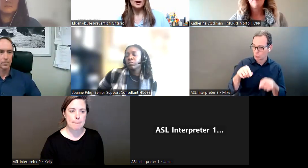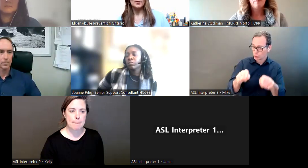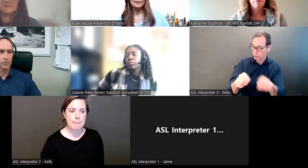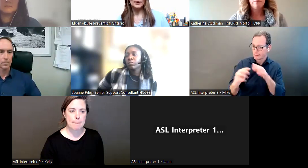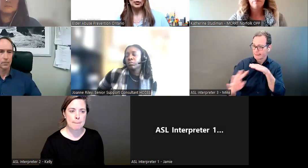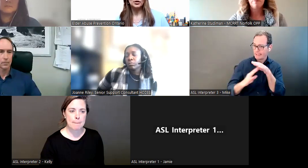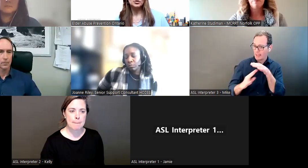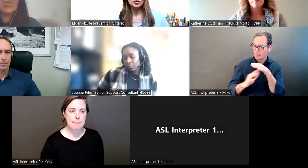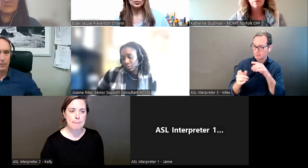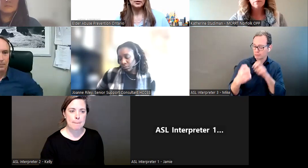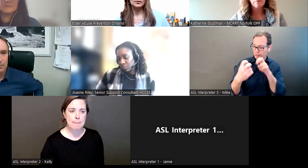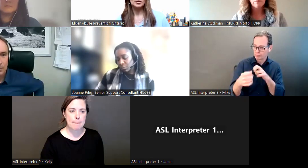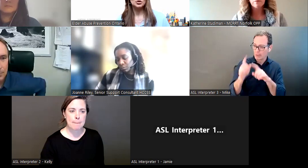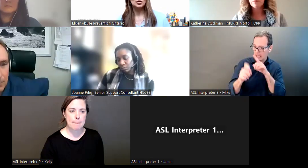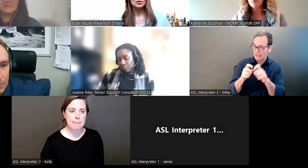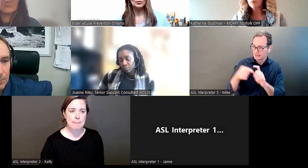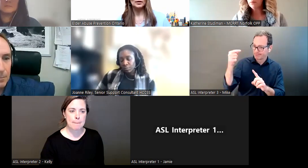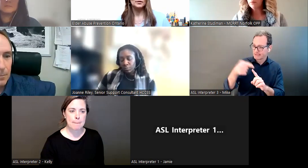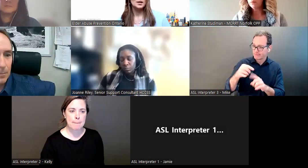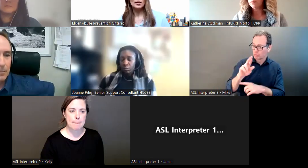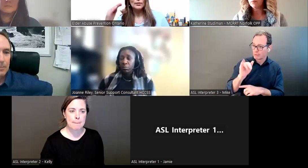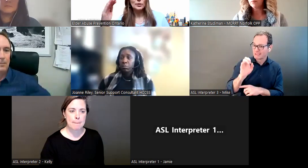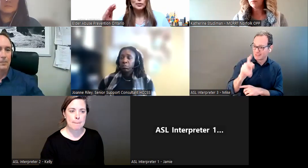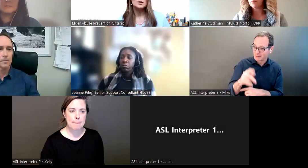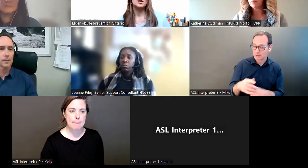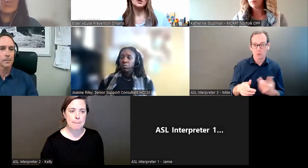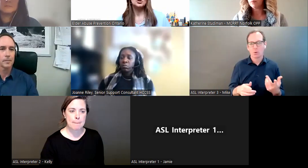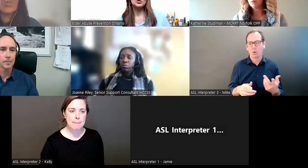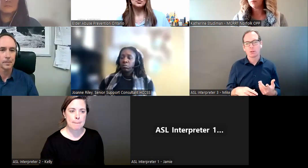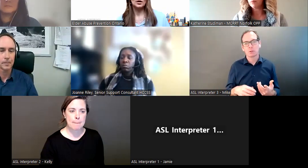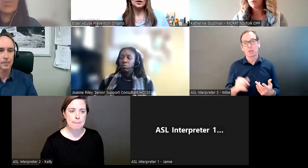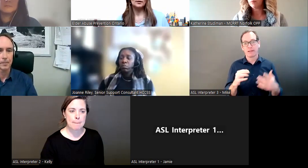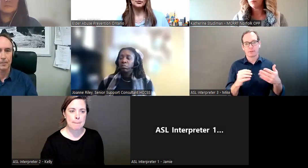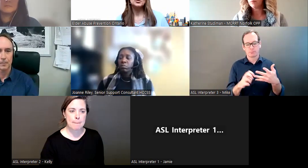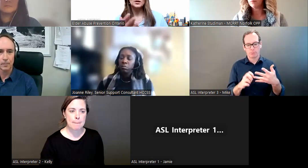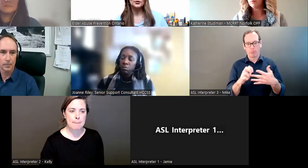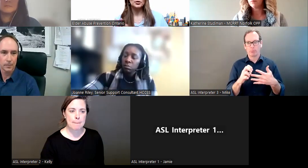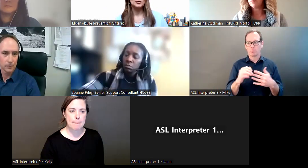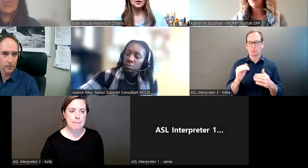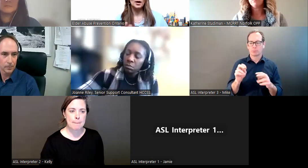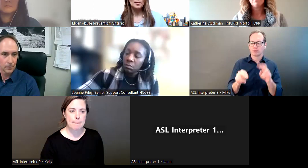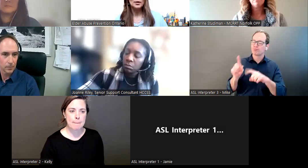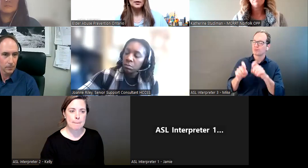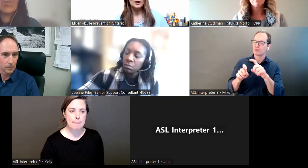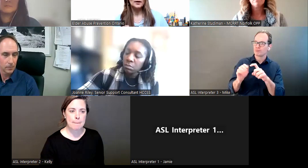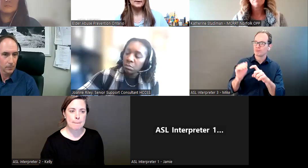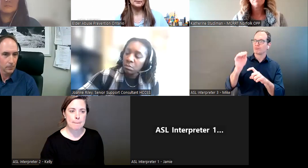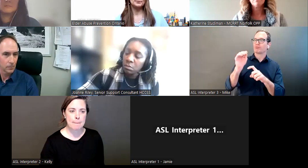and what do you determine? Like, if it's an elevated risk, do you use other community